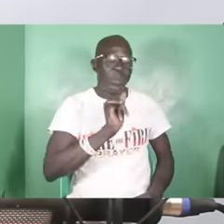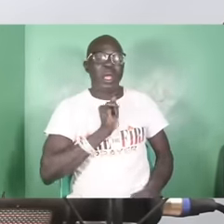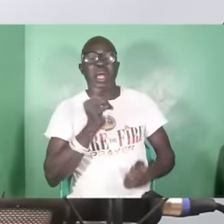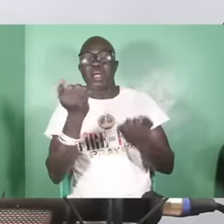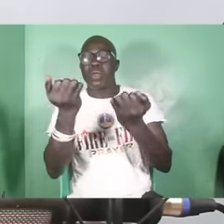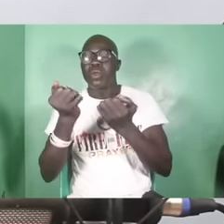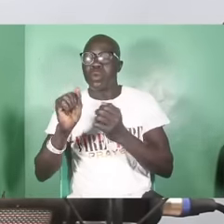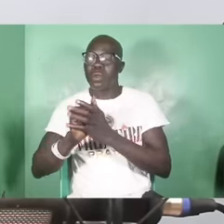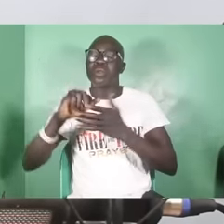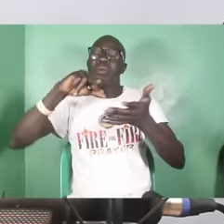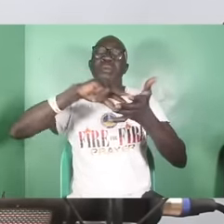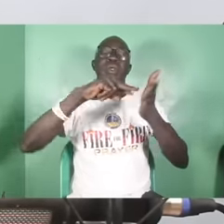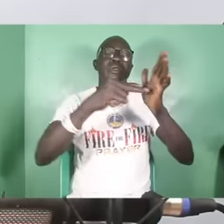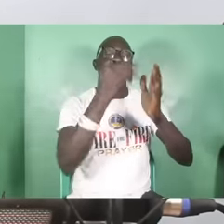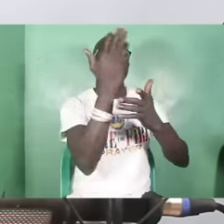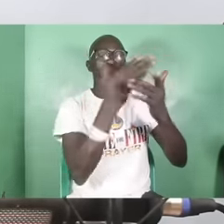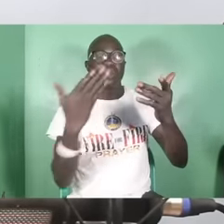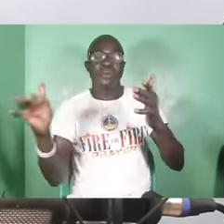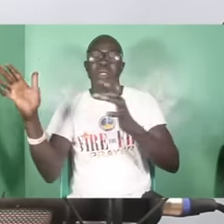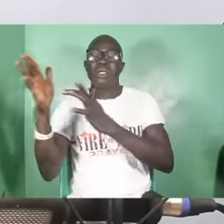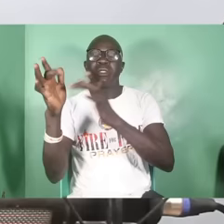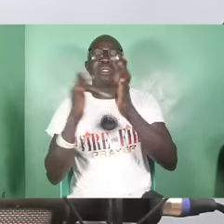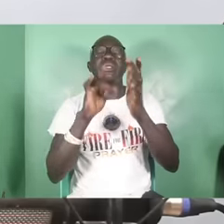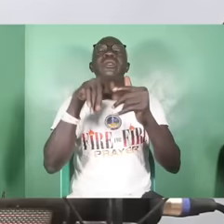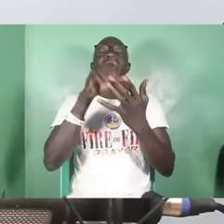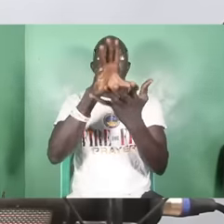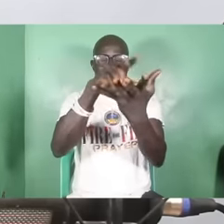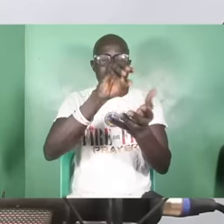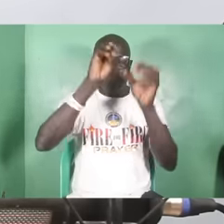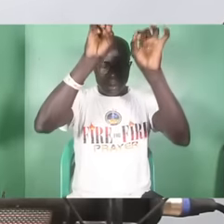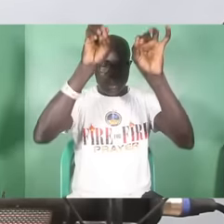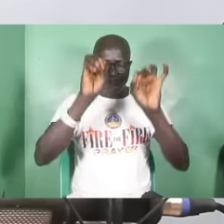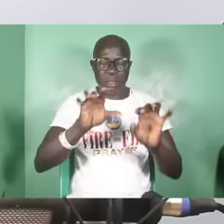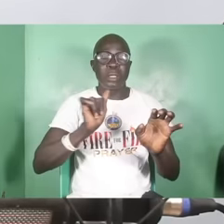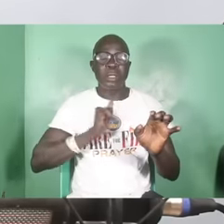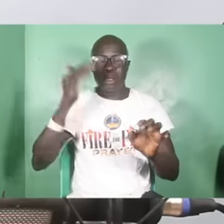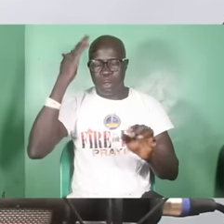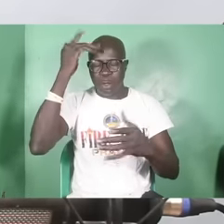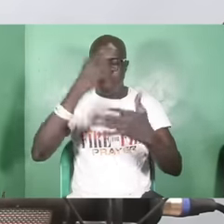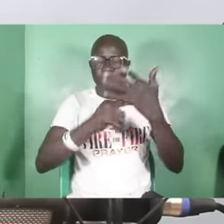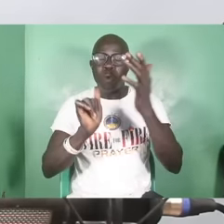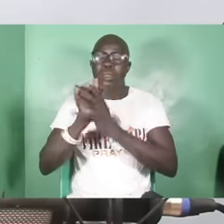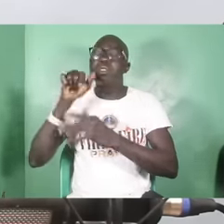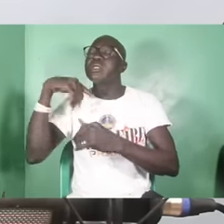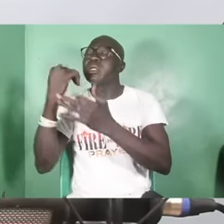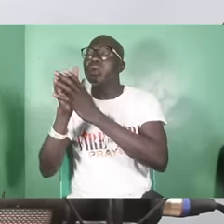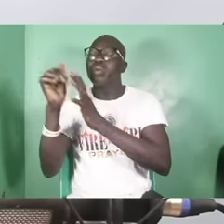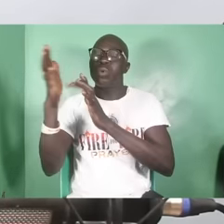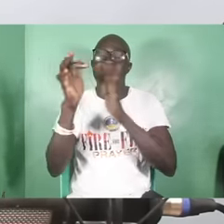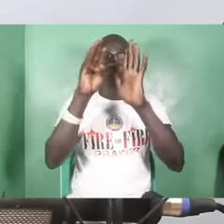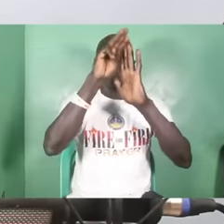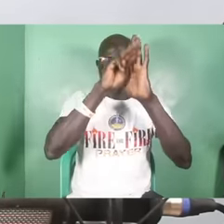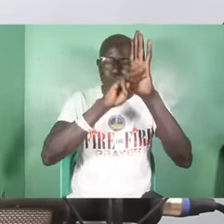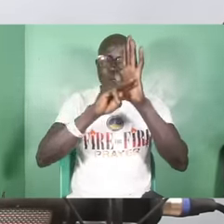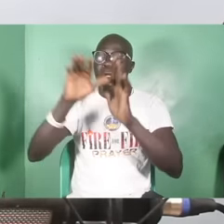ba awon kankan. I will make mention of some. Yes, to ne wa keko lodo. Just that you come and sit there. O man ti wi. You know what? En gbo do so ni we Matthew. Look at what he said in the book